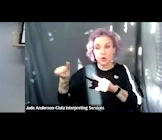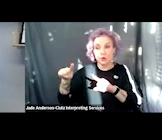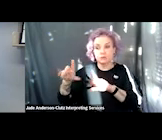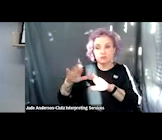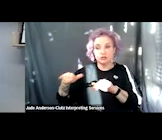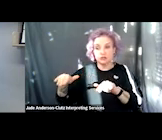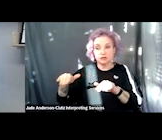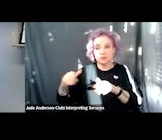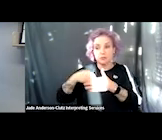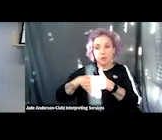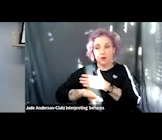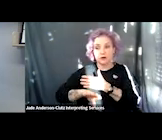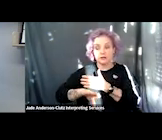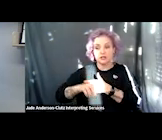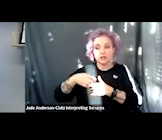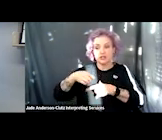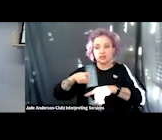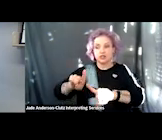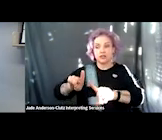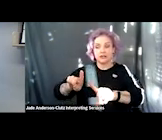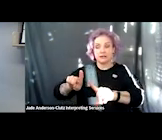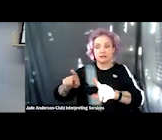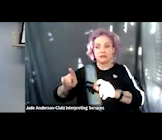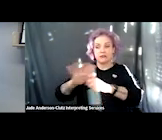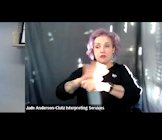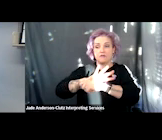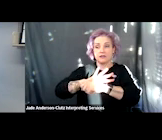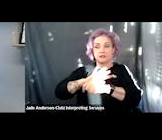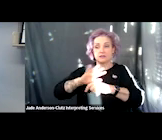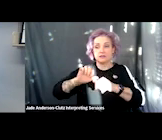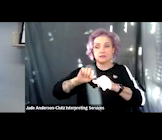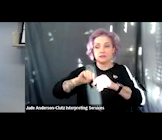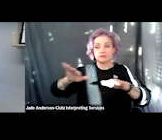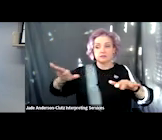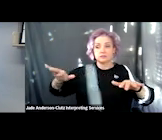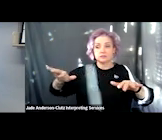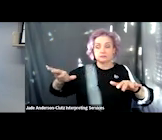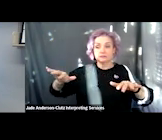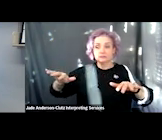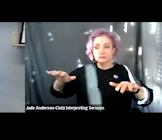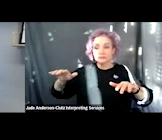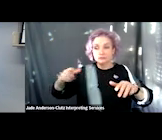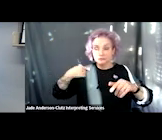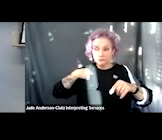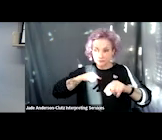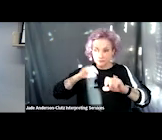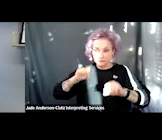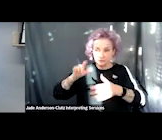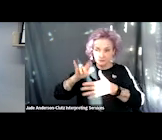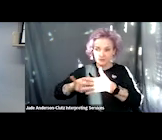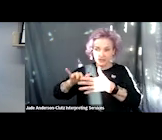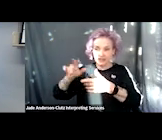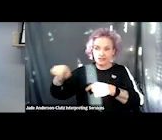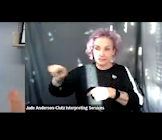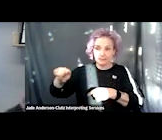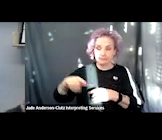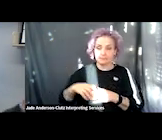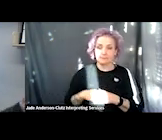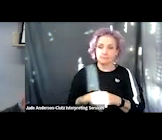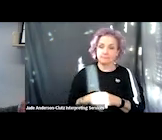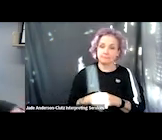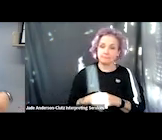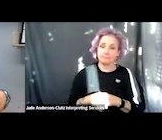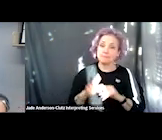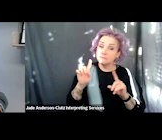many factors, as we saw, that can contribute to resiliency and susceptibility. If you also think about, a lot of people were at home. So because they were